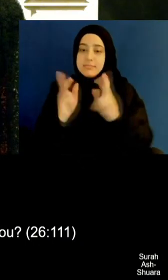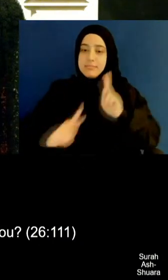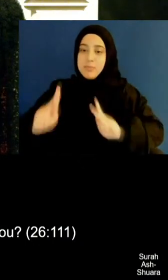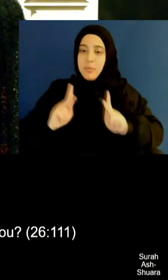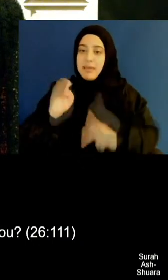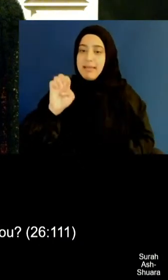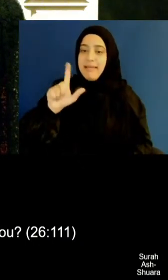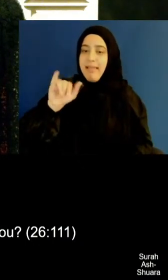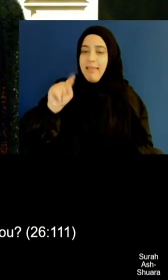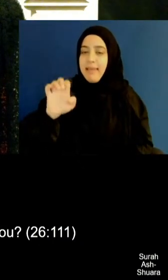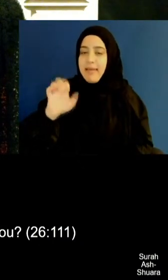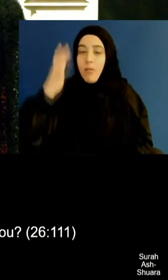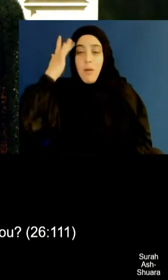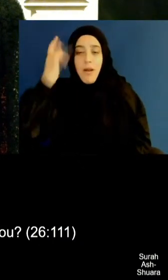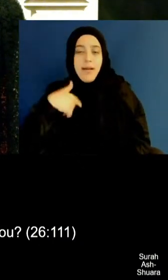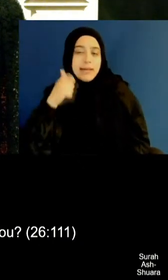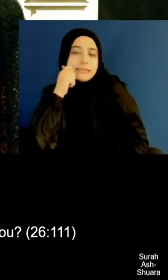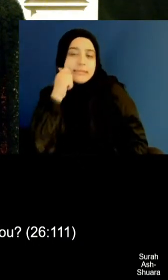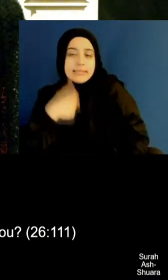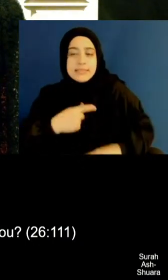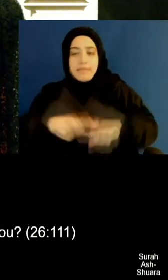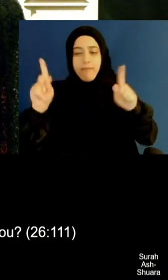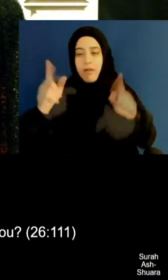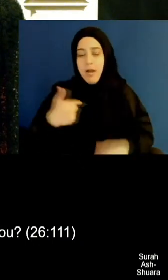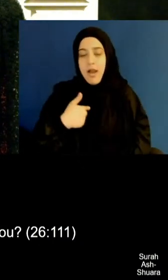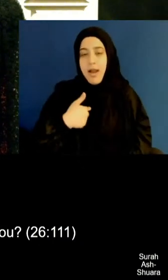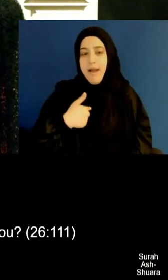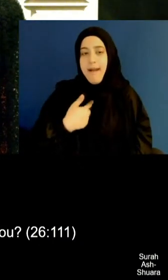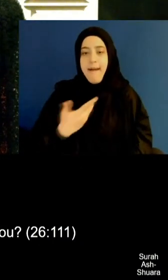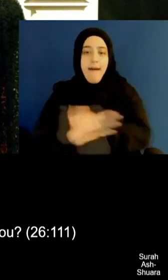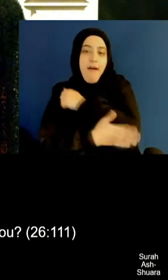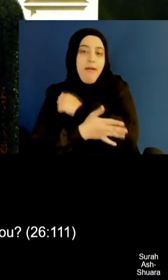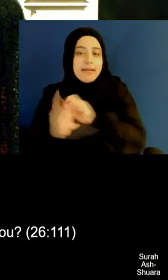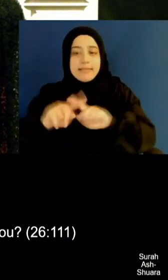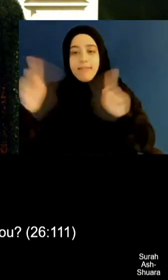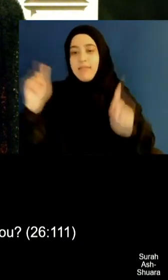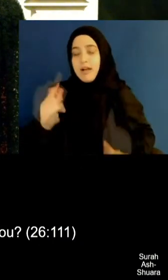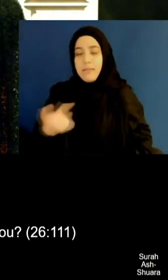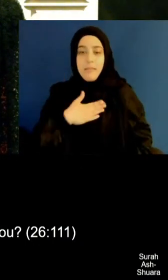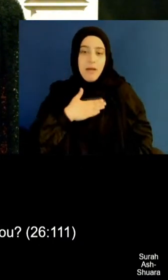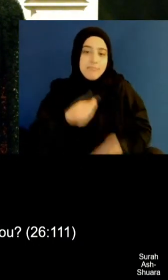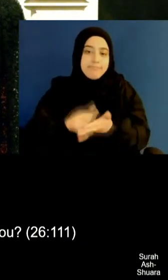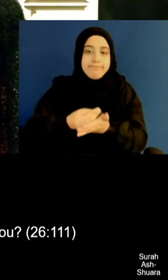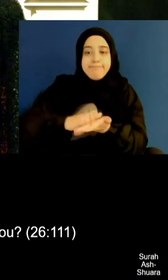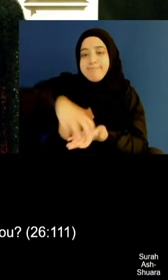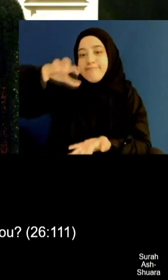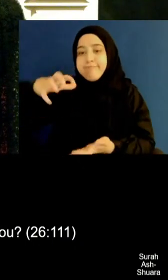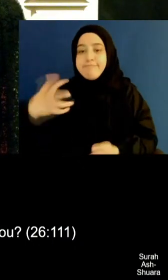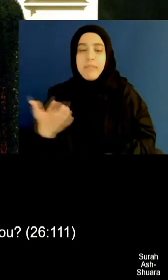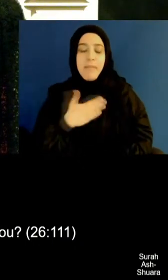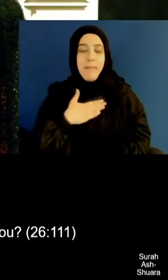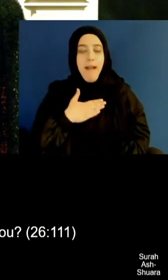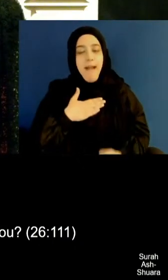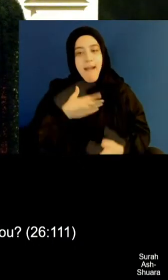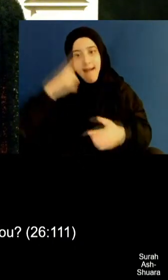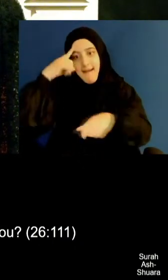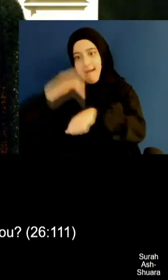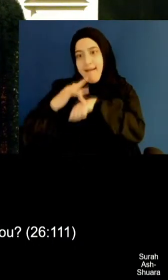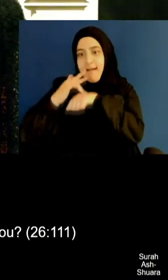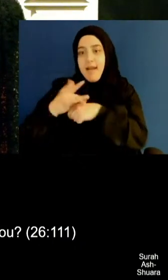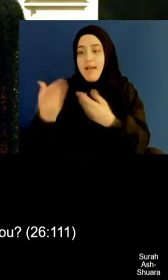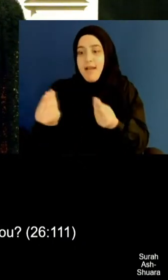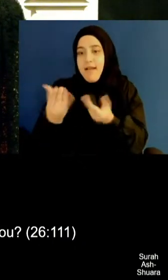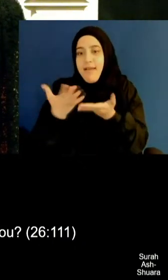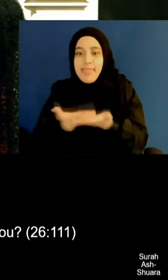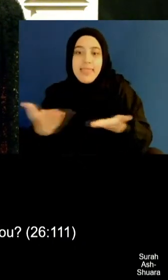race, because of their ethnicity, because of their wealth, because of their materialistic dunyawi gains or